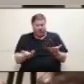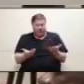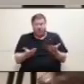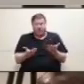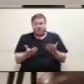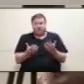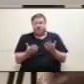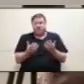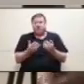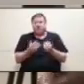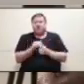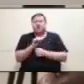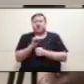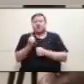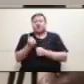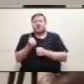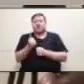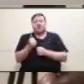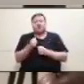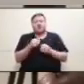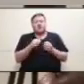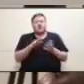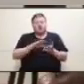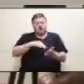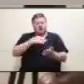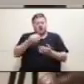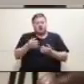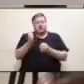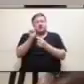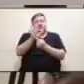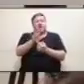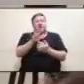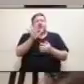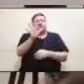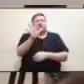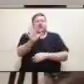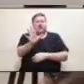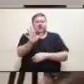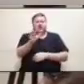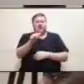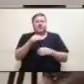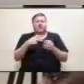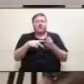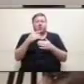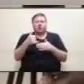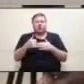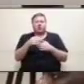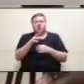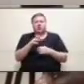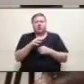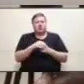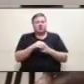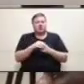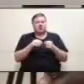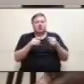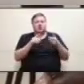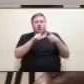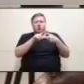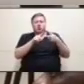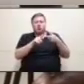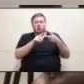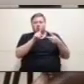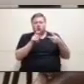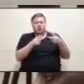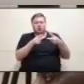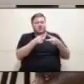Then on your slide 5, with regards to projects, just 2 questions. One is on the